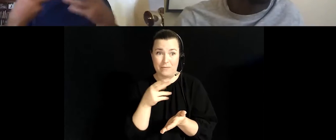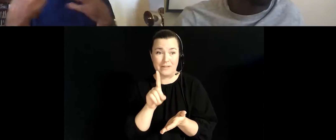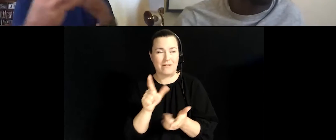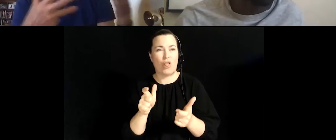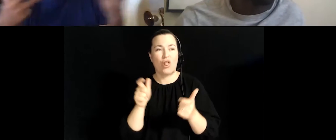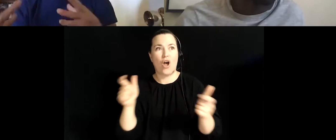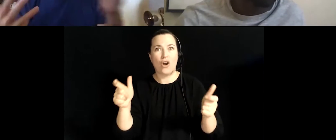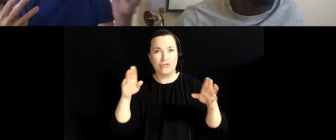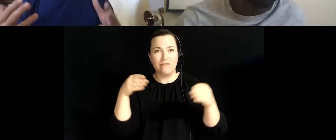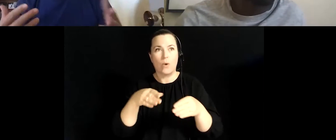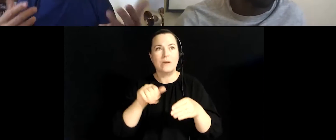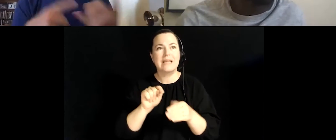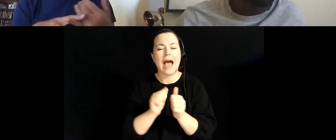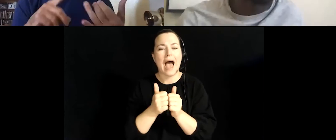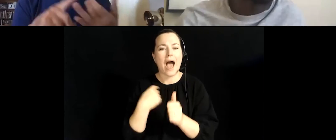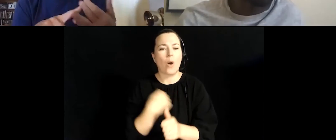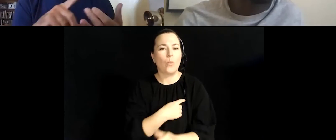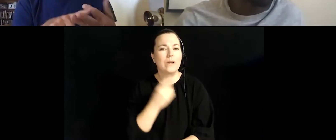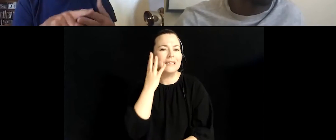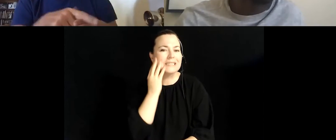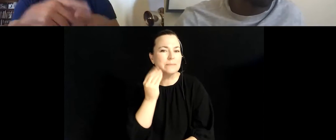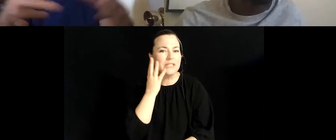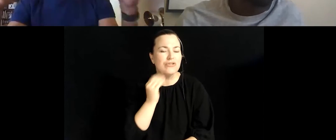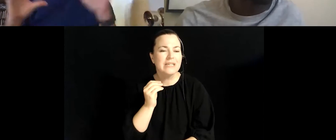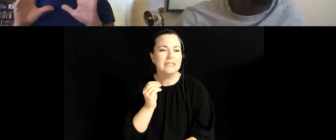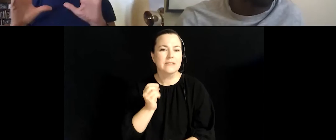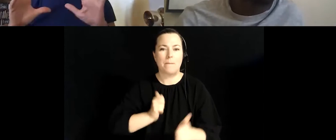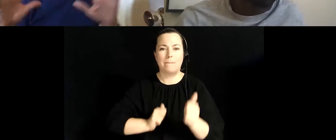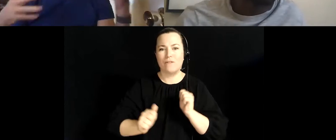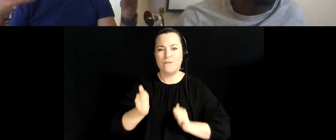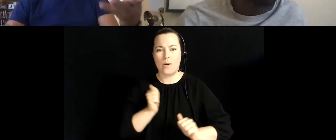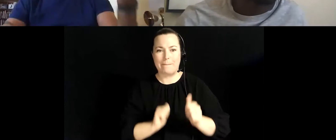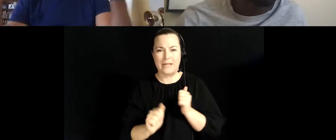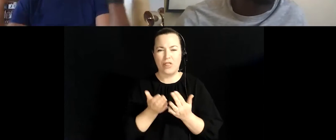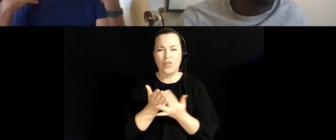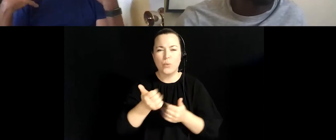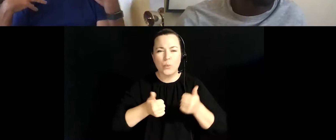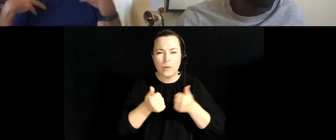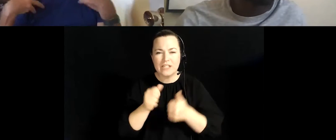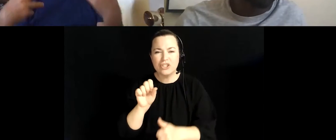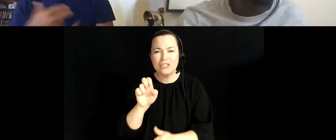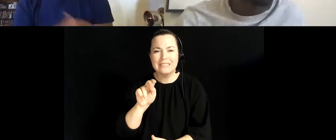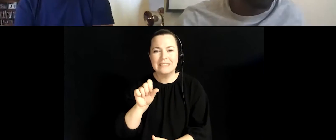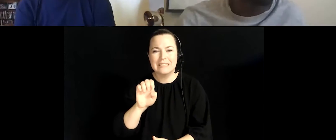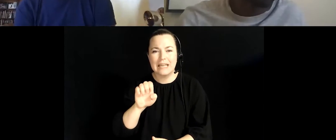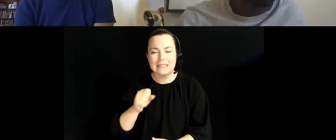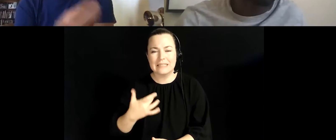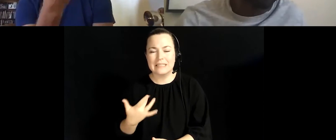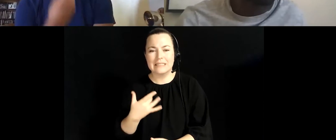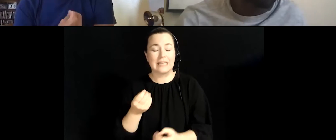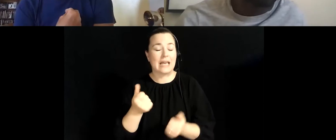experience performance, and through which senses, and in what ways does the experience of